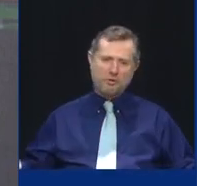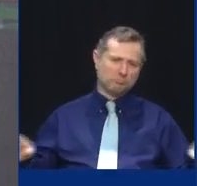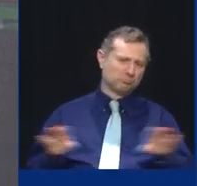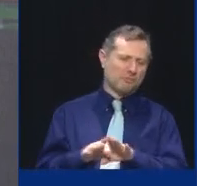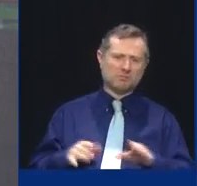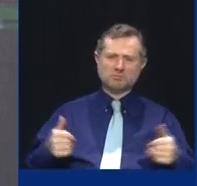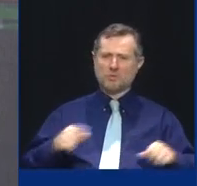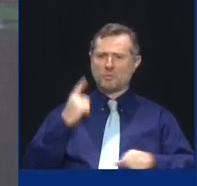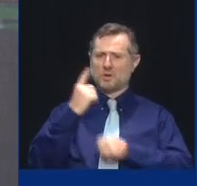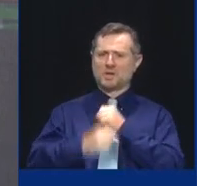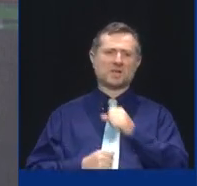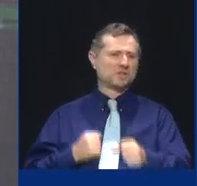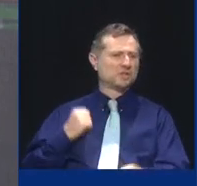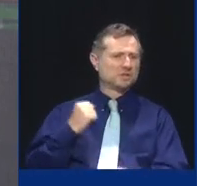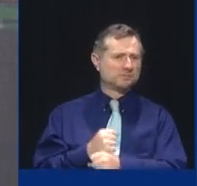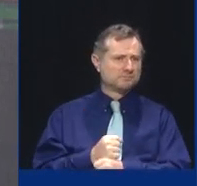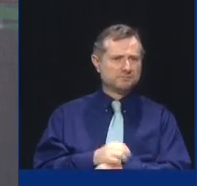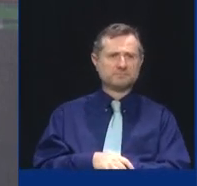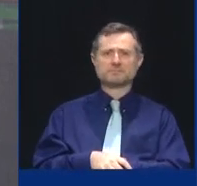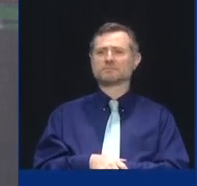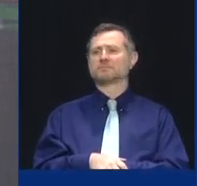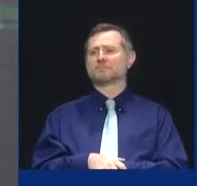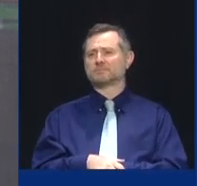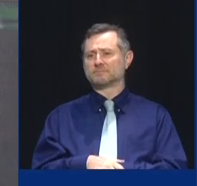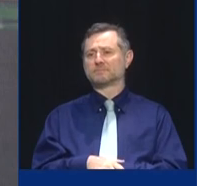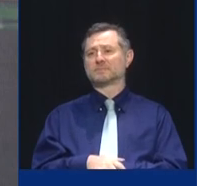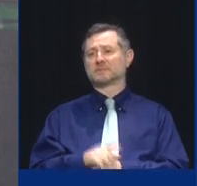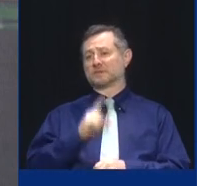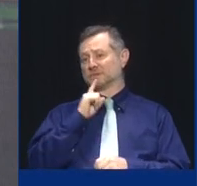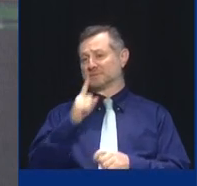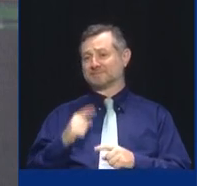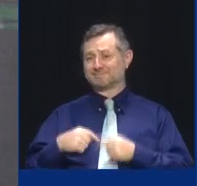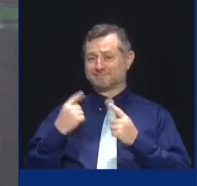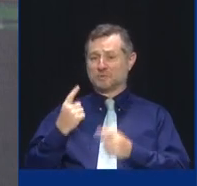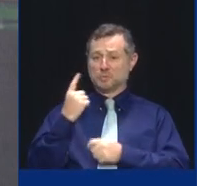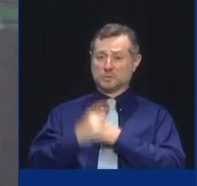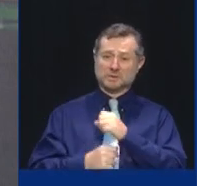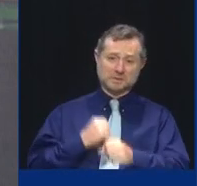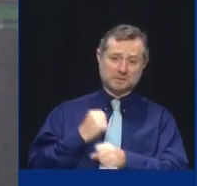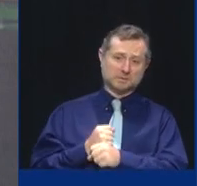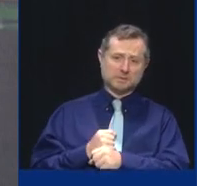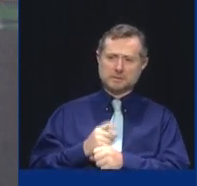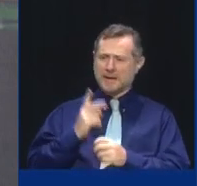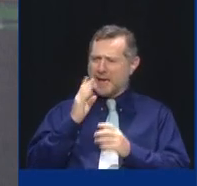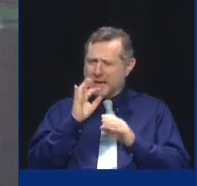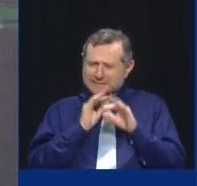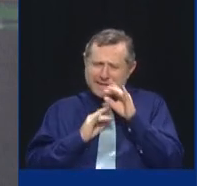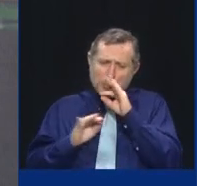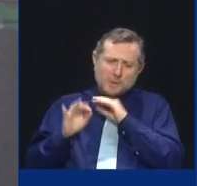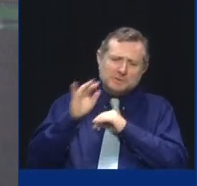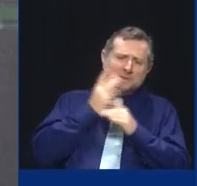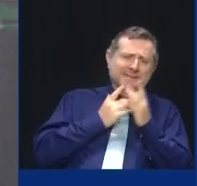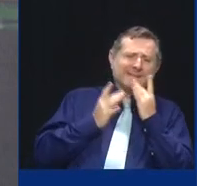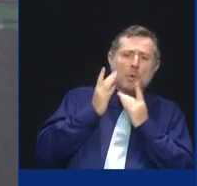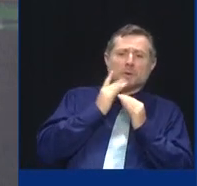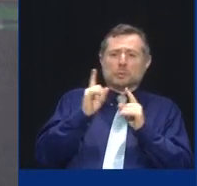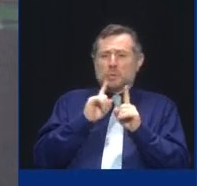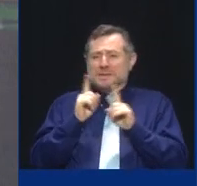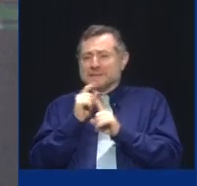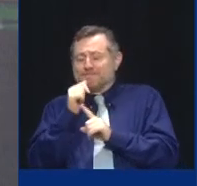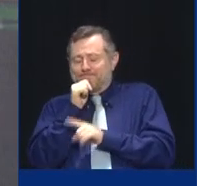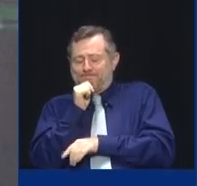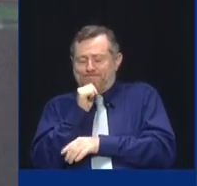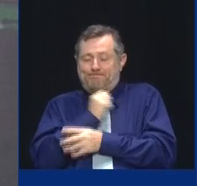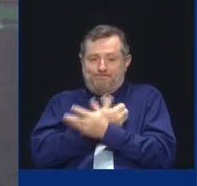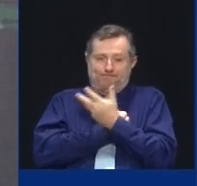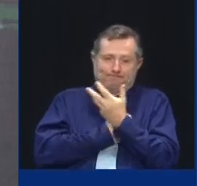year. It became about survival rather than living, right? The question over the past